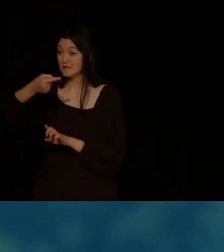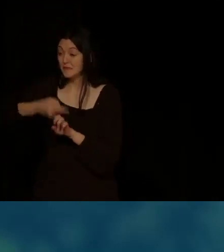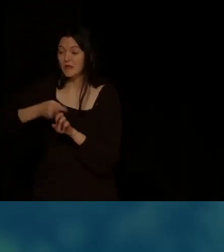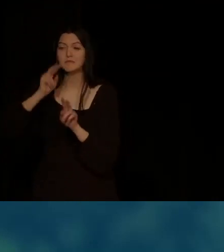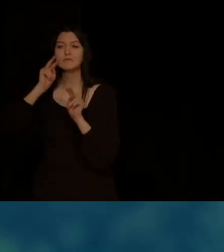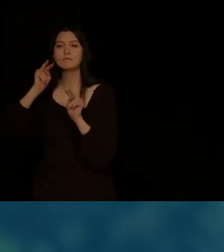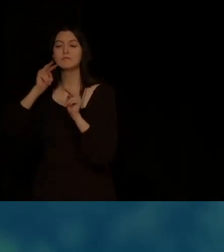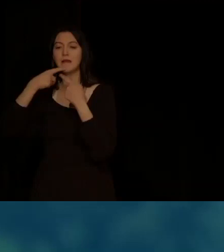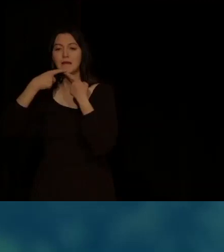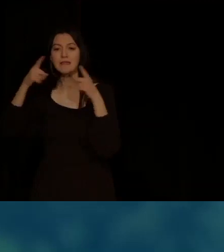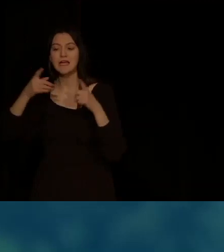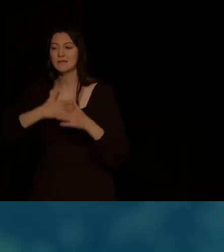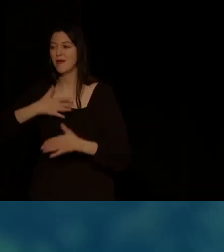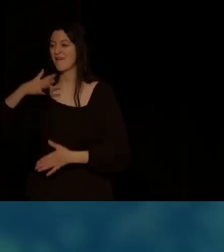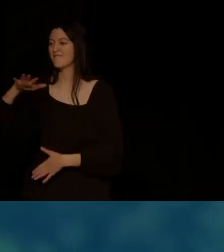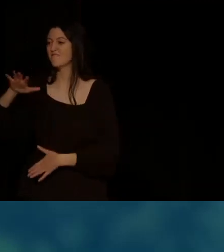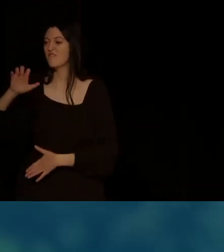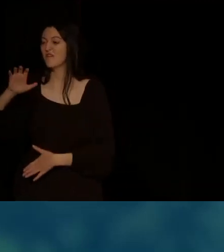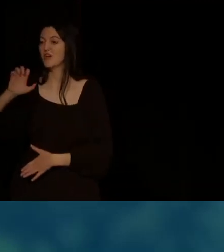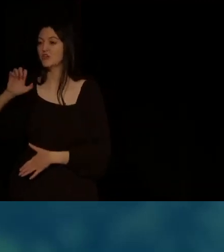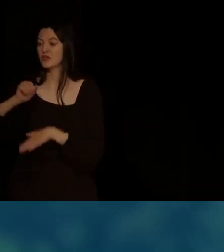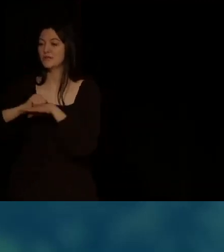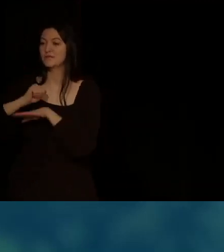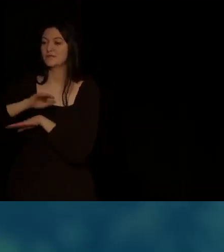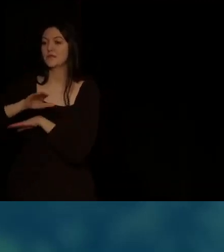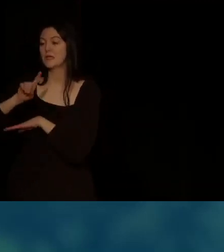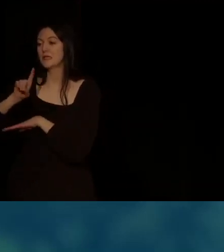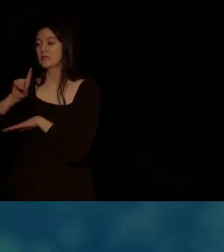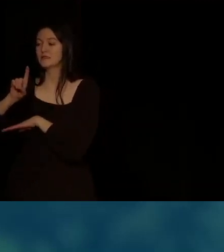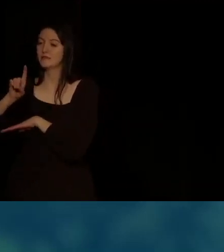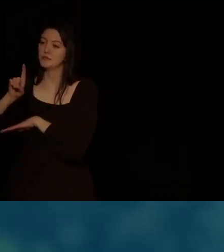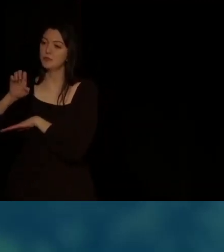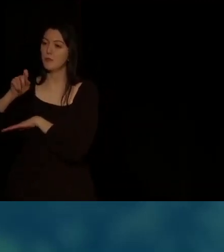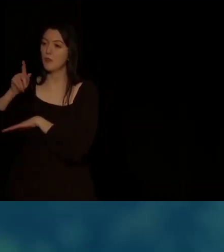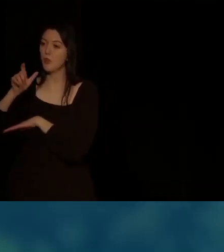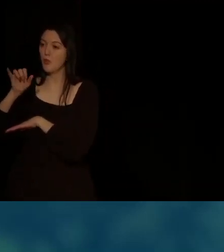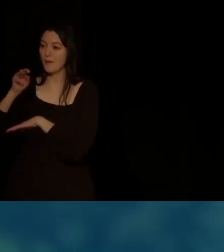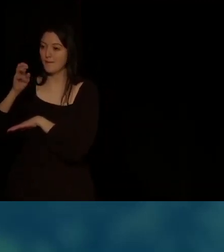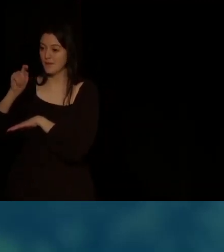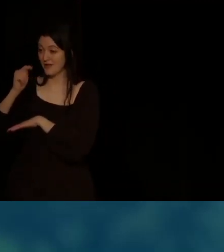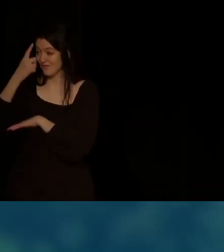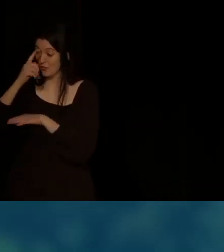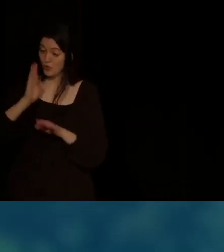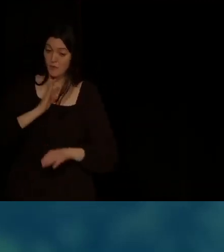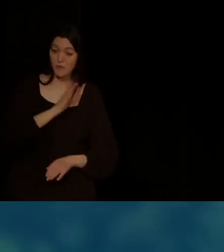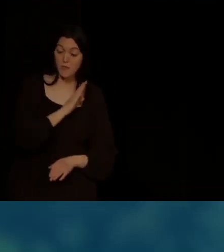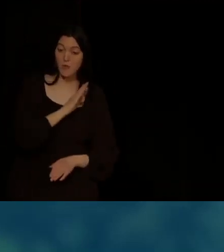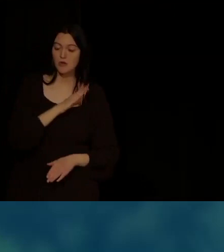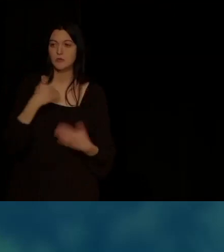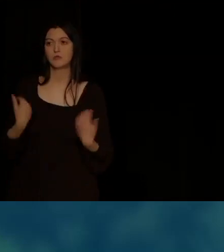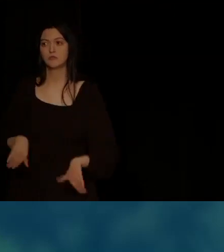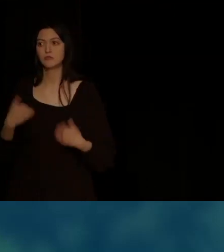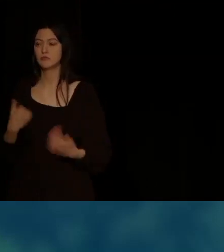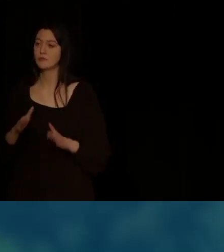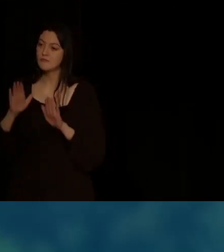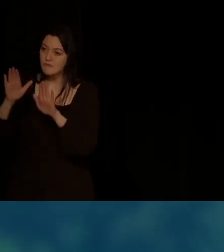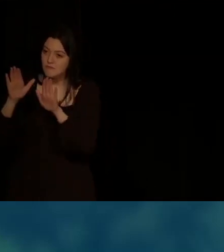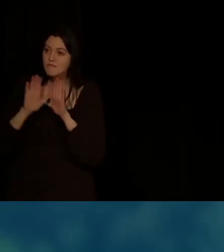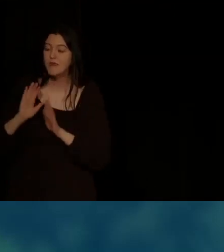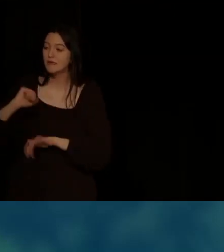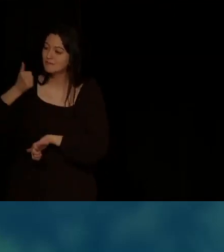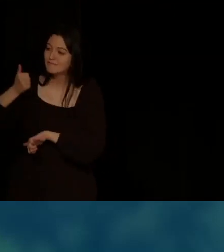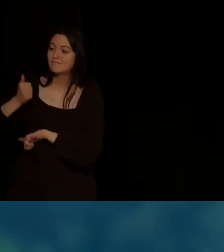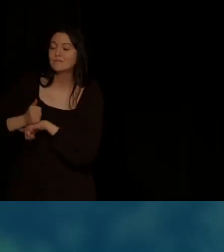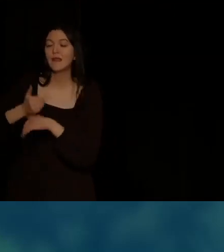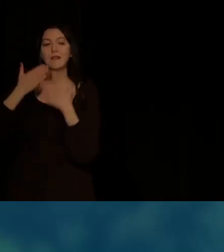anticipate announcing my 500th appointment to our boards and commissions. I want to mark what an incredible milestone that is and thank all who